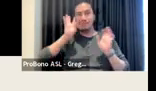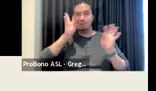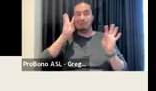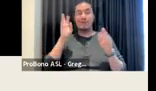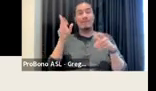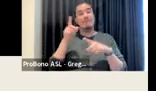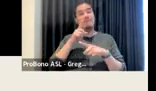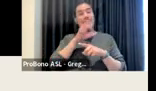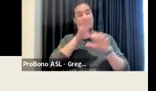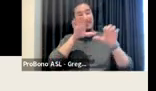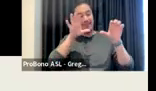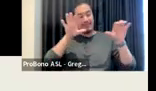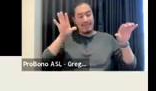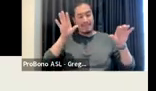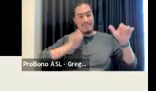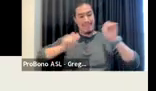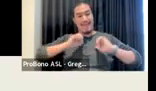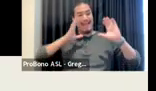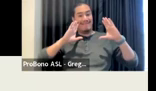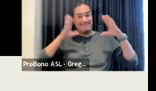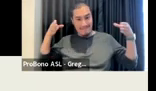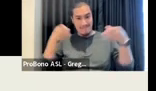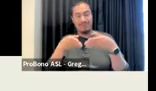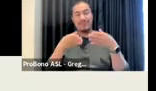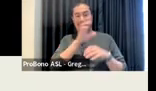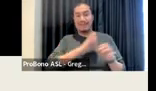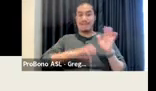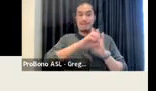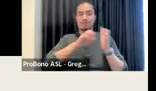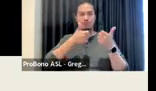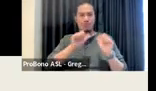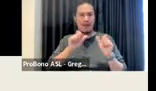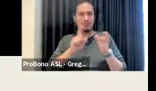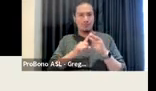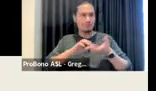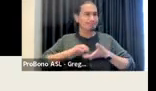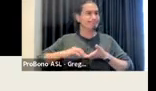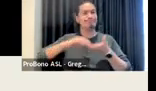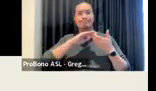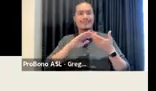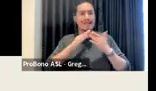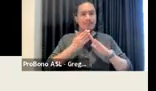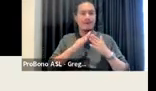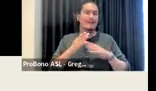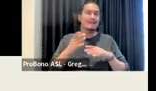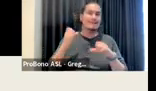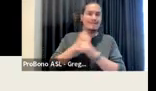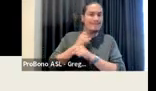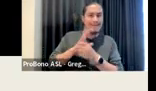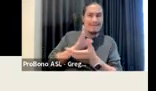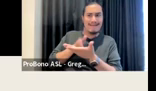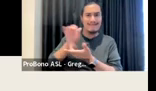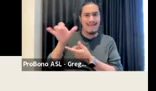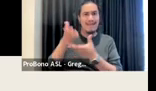action of the play is about the characters trying to work together as a community to fight against that bad thing and to grow, that's